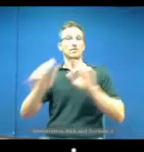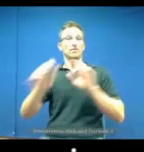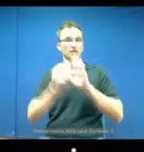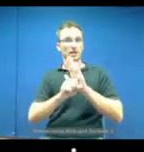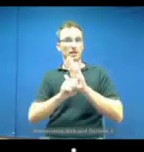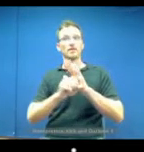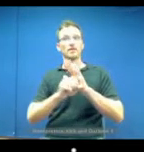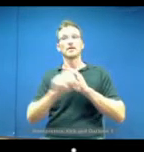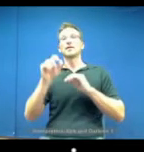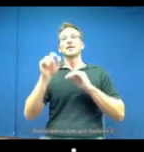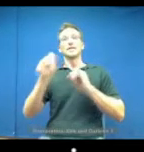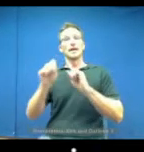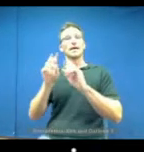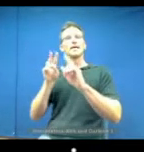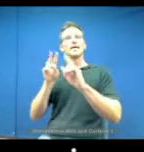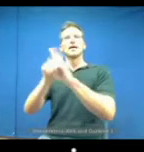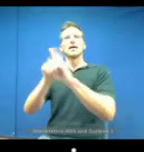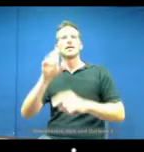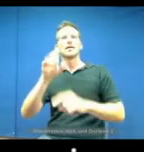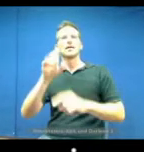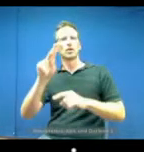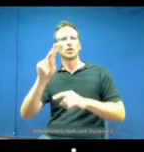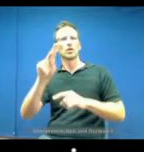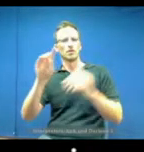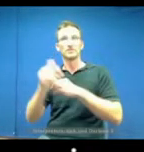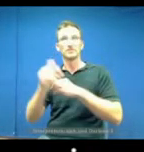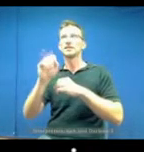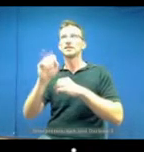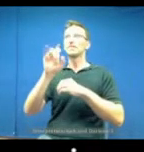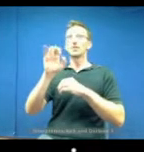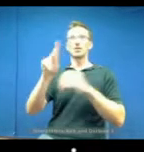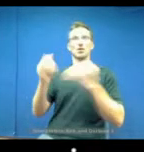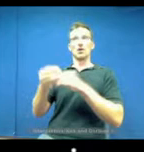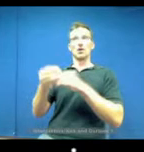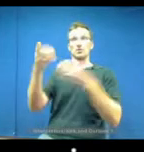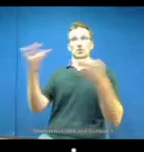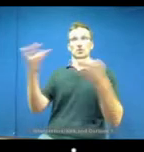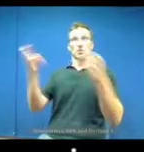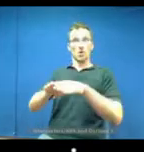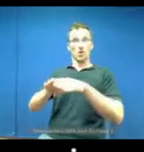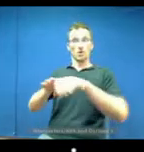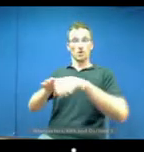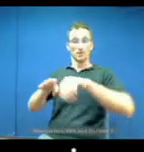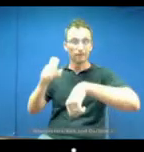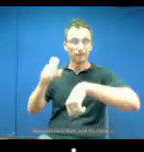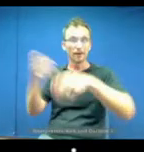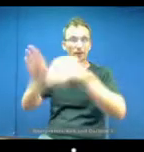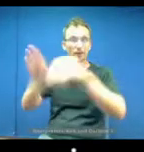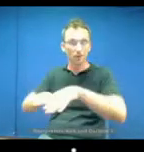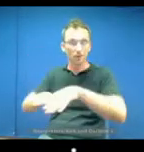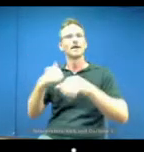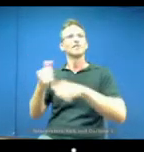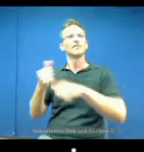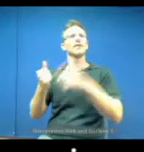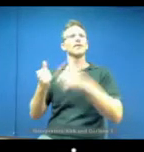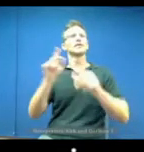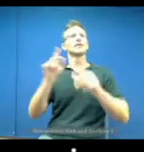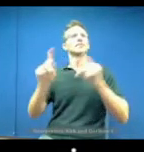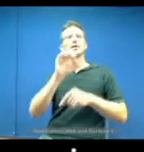clerk's office in the state. And if the clerk's office is closed, then we have commissioners available